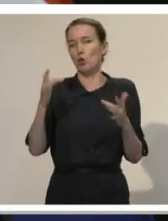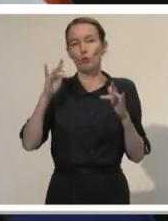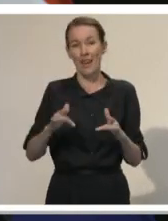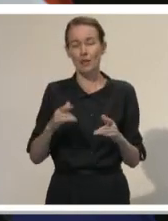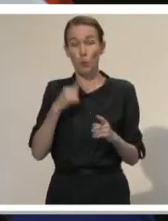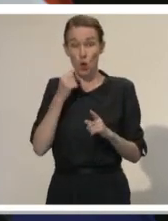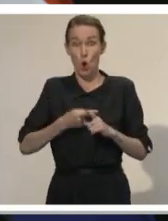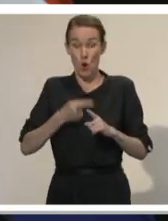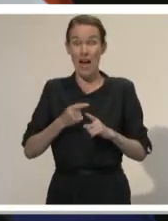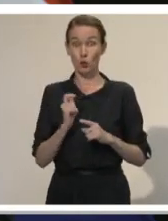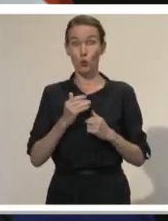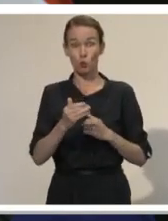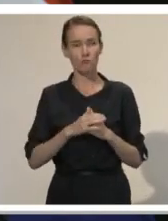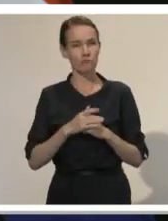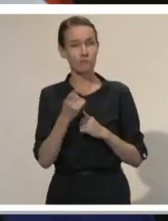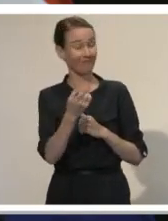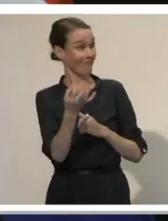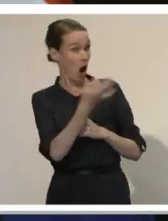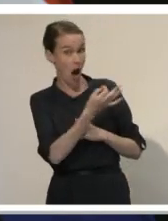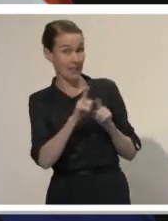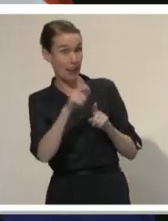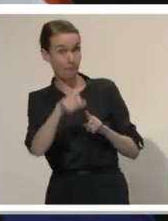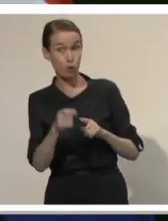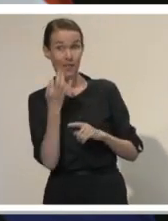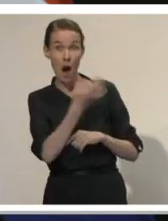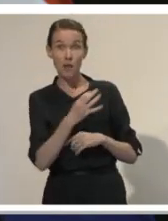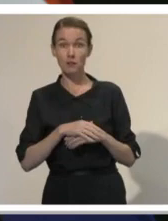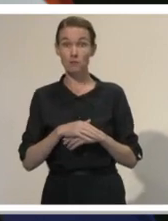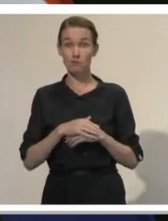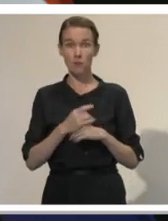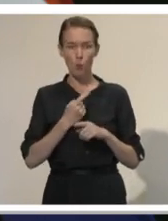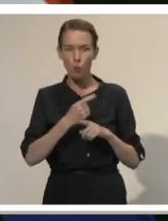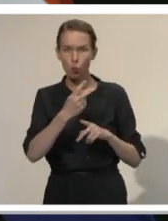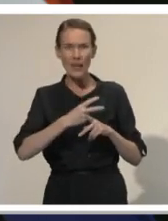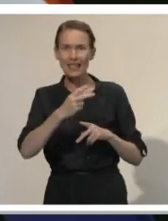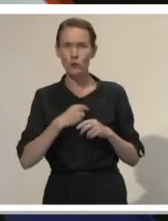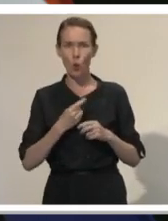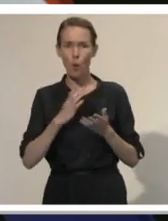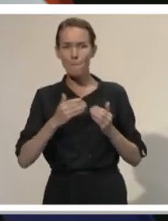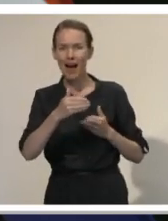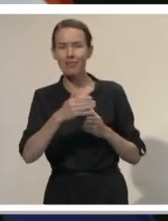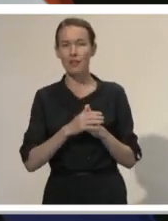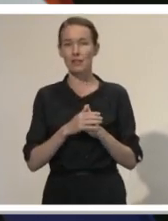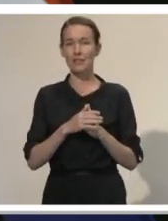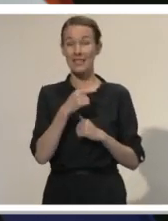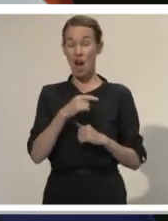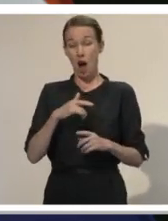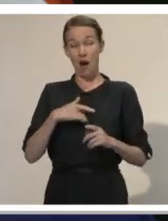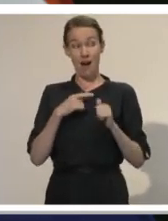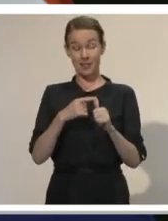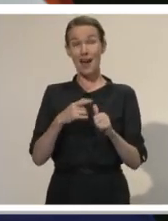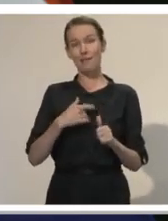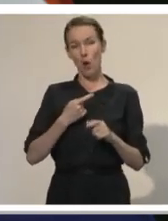or months, budget? I would say weeks. Please don't hold me to that, but again, we're aware of the urgency.